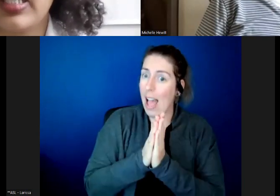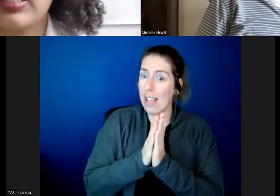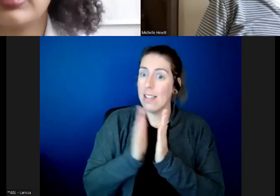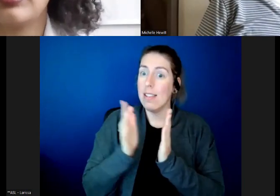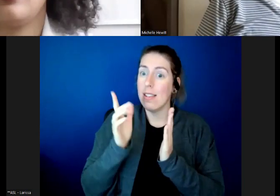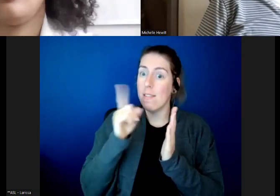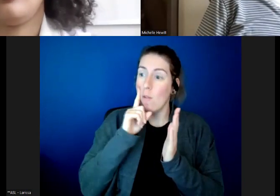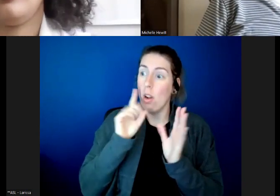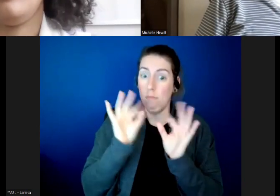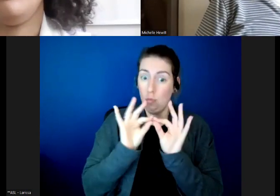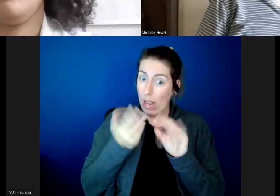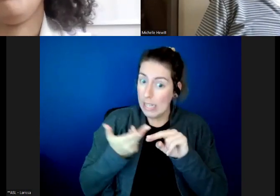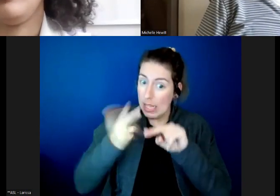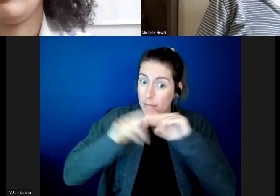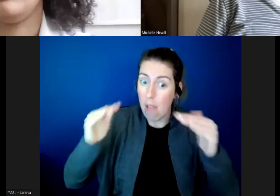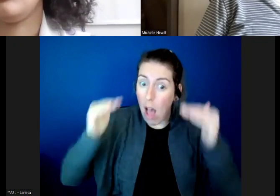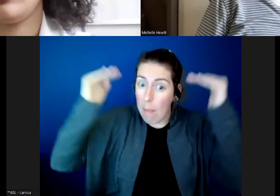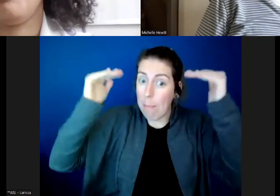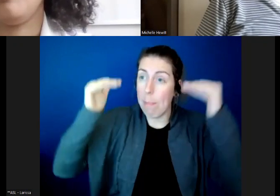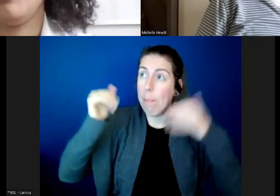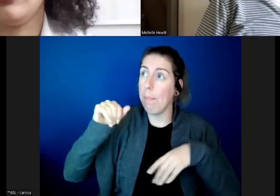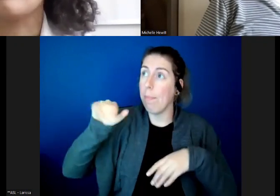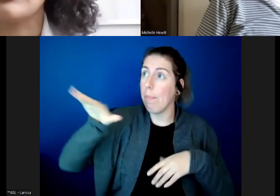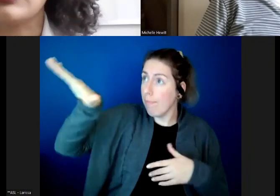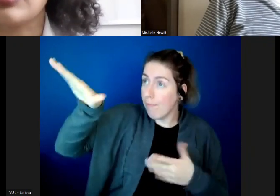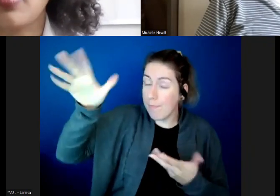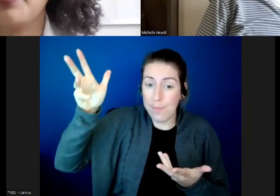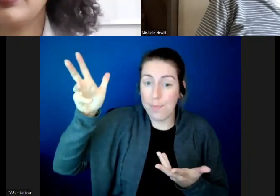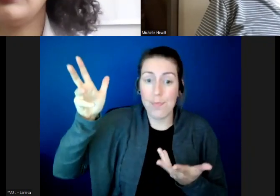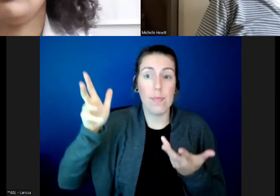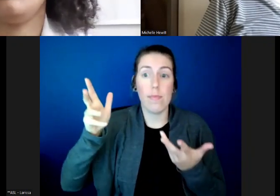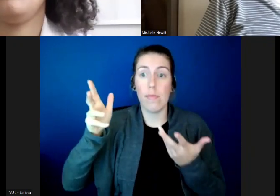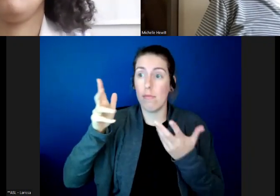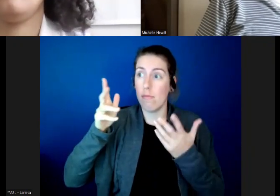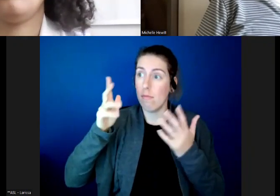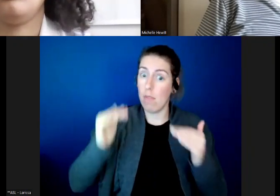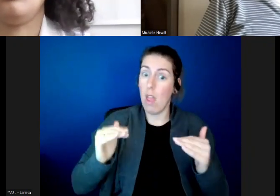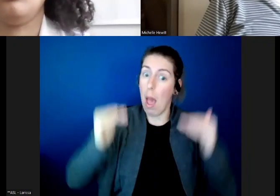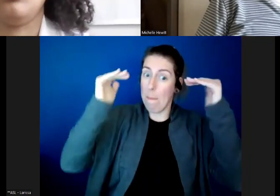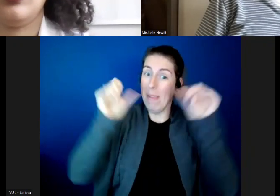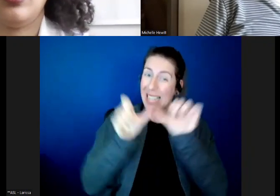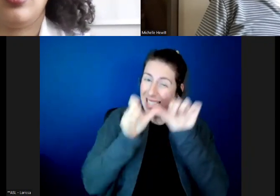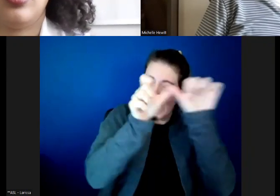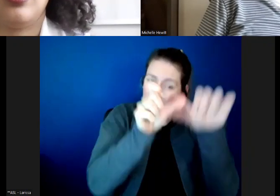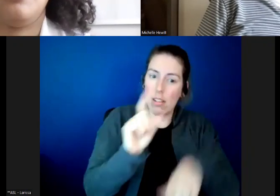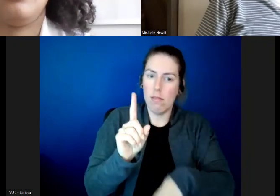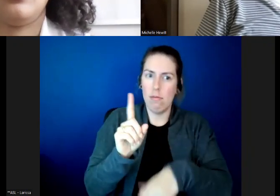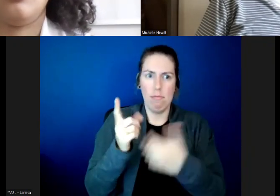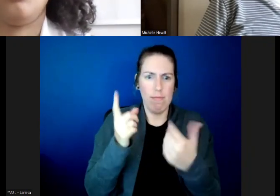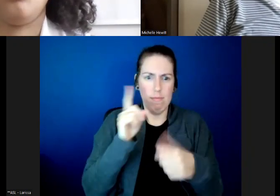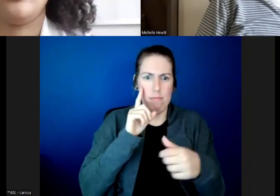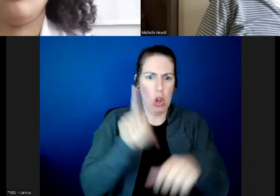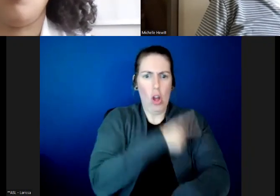raising the rates, making such type of increases permanent as opposed to